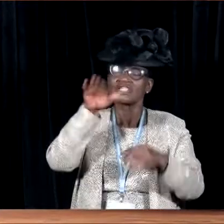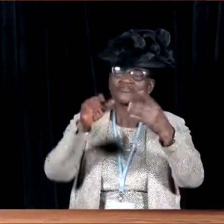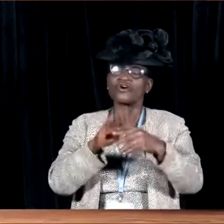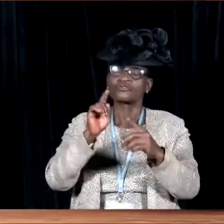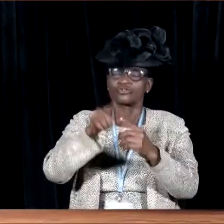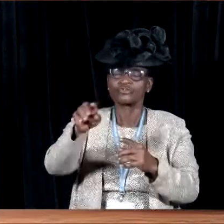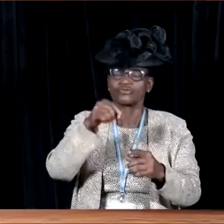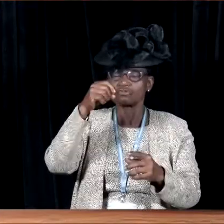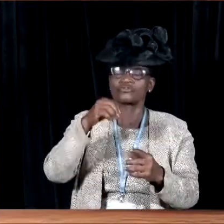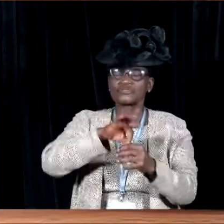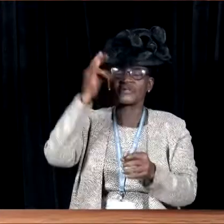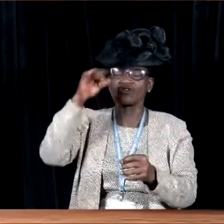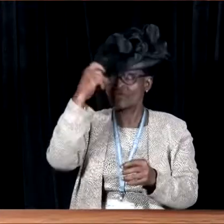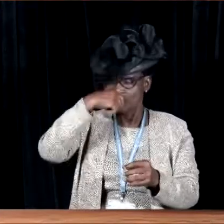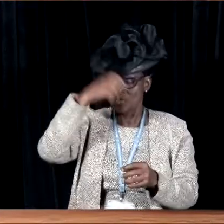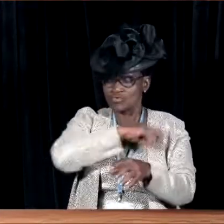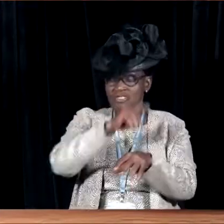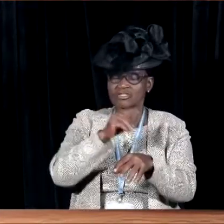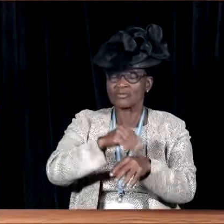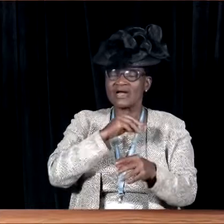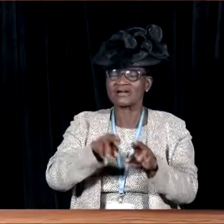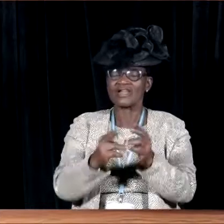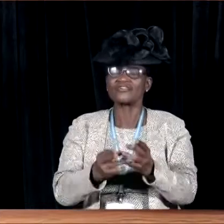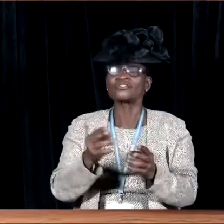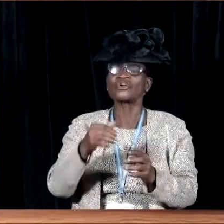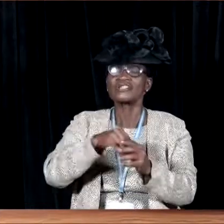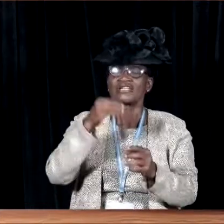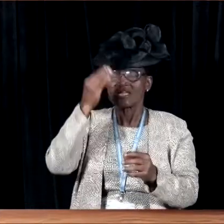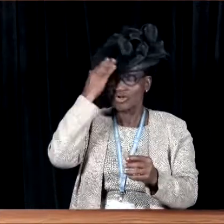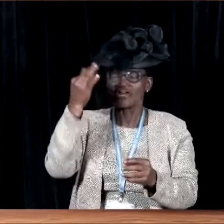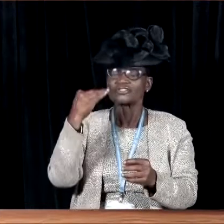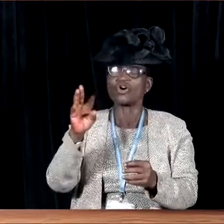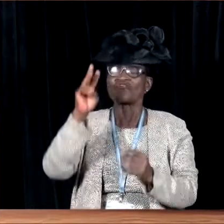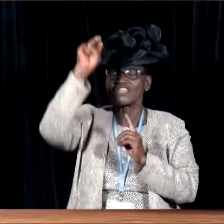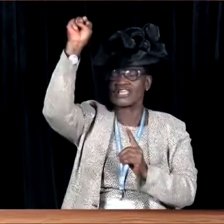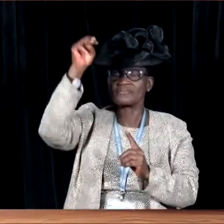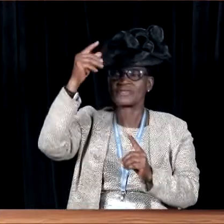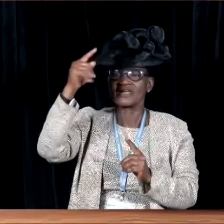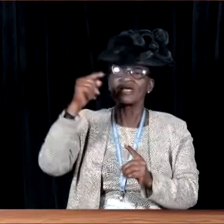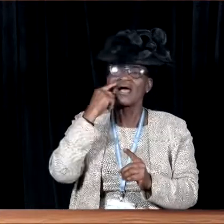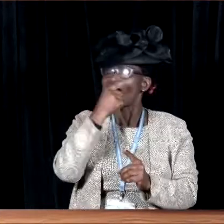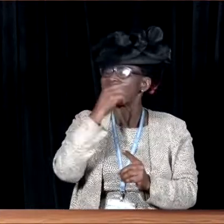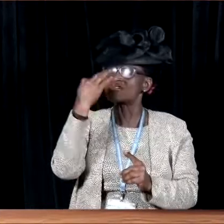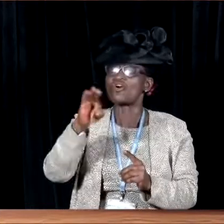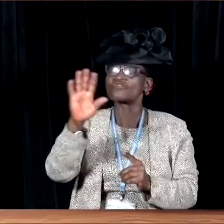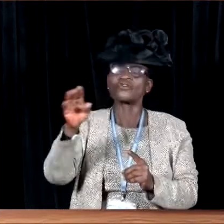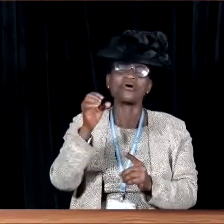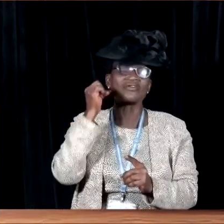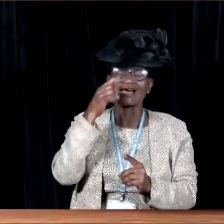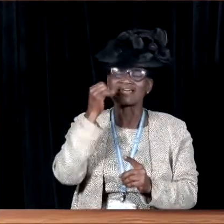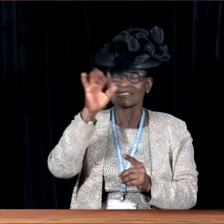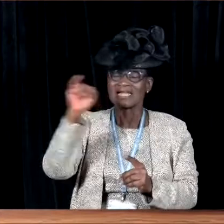wisdom and revelation in the knowledge of him, the eyes of your understanding